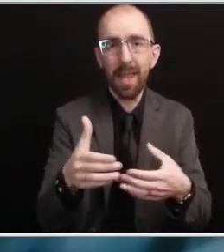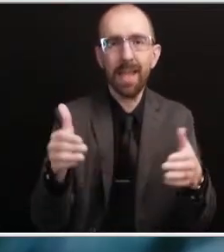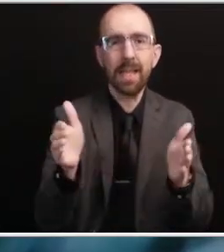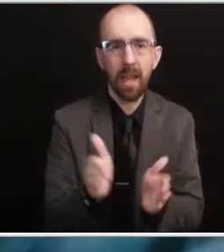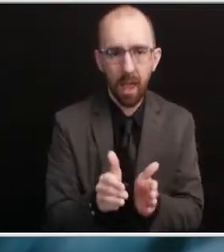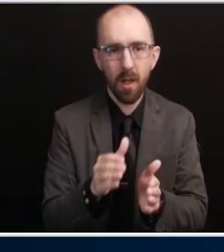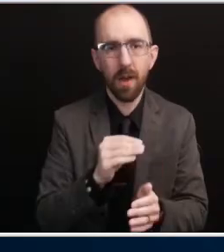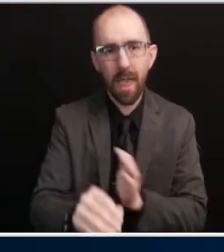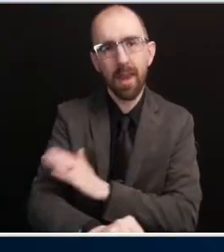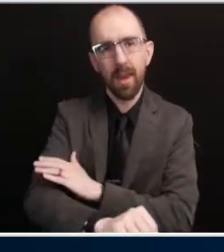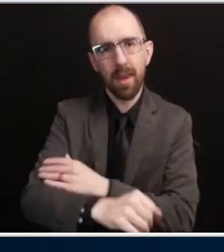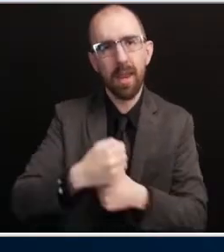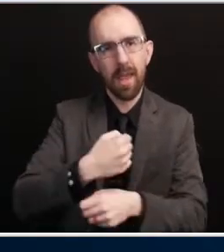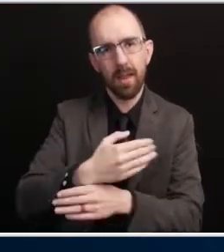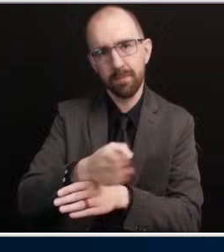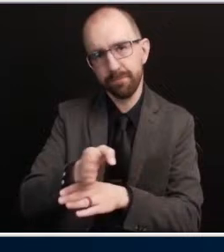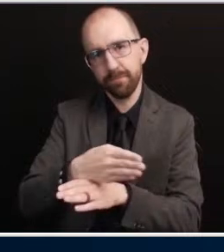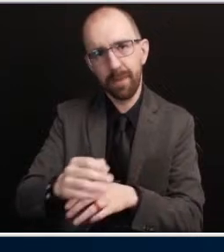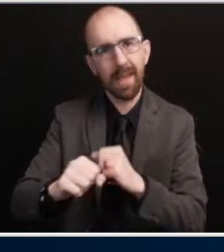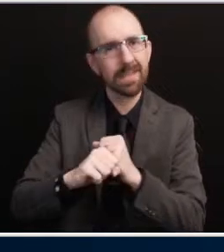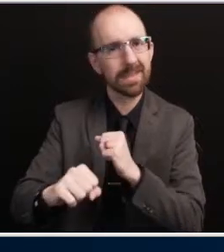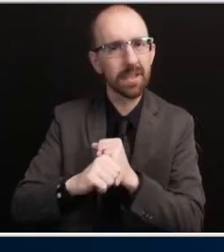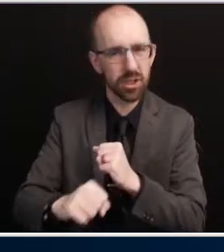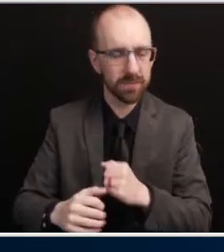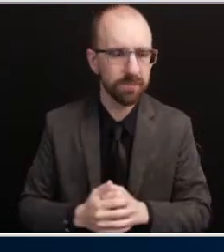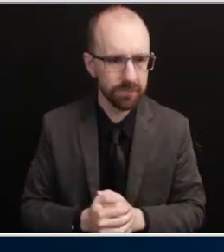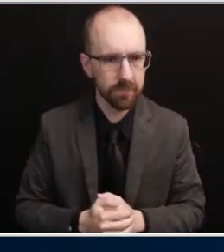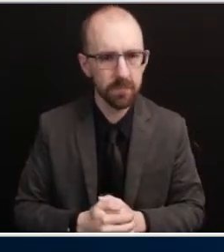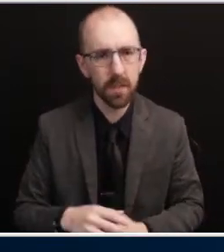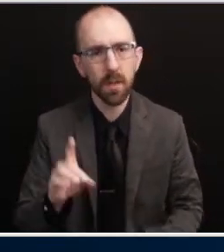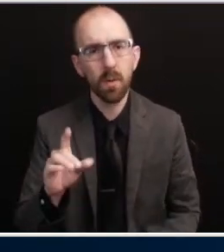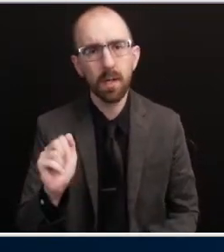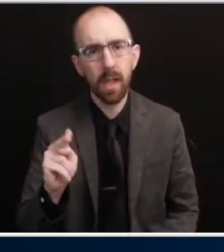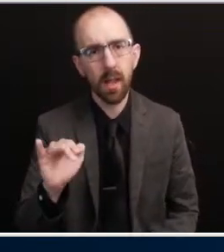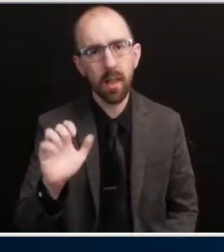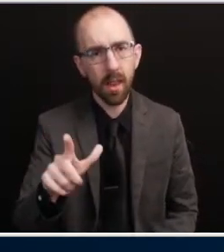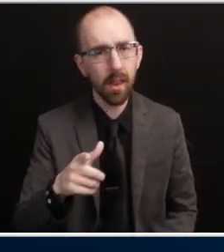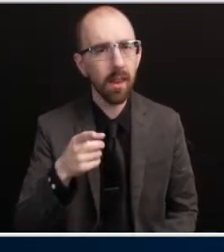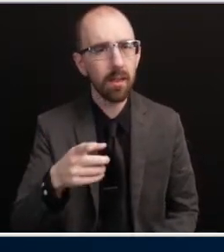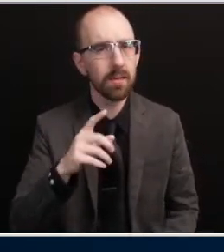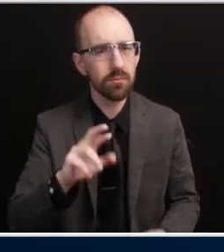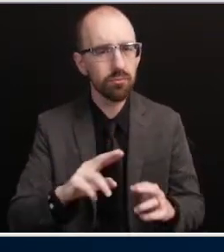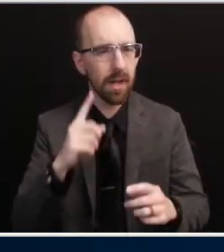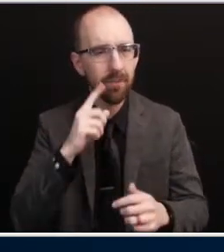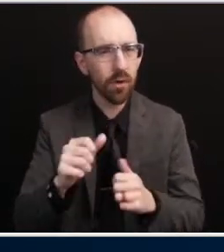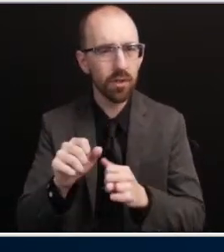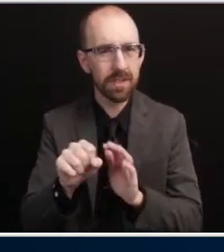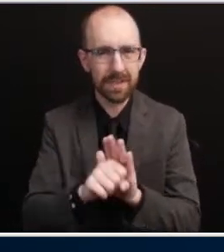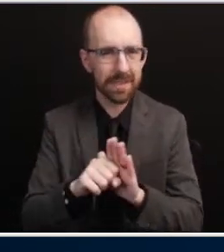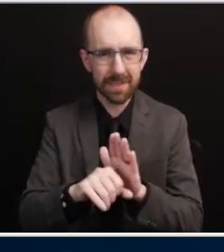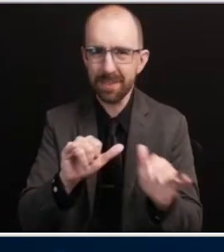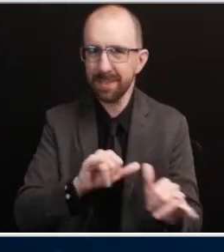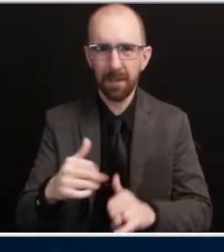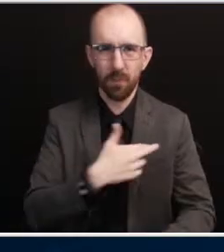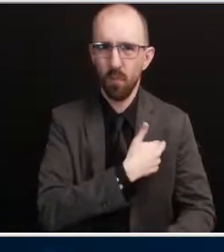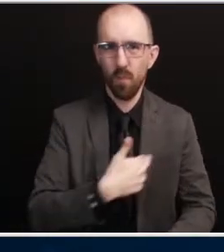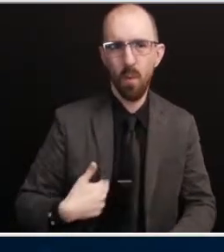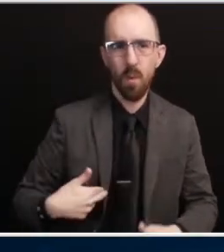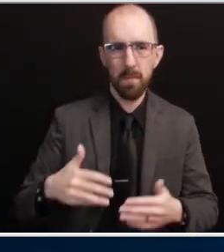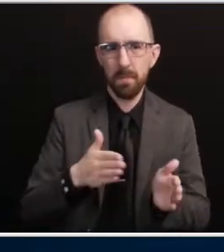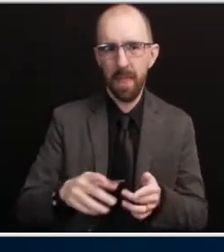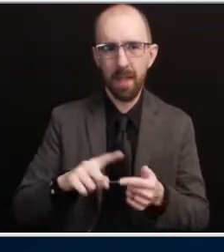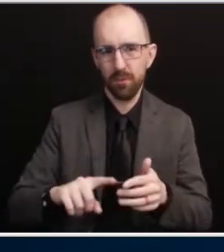extension. Gotcha. So Daniel, you were getting ready for your season, just like the Royals are planning to start here